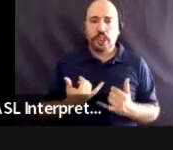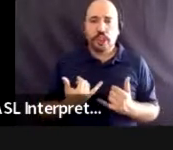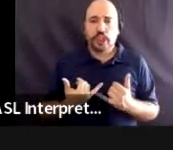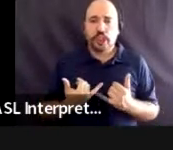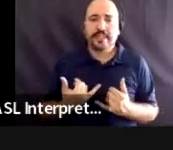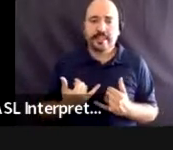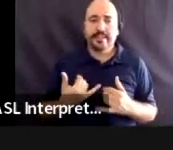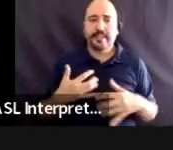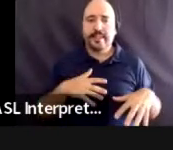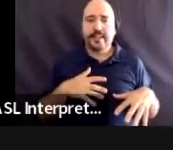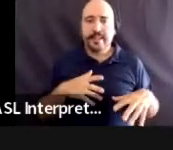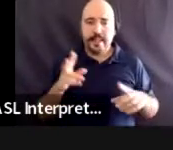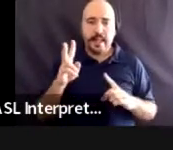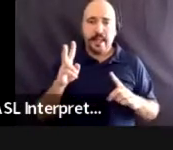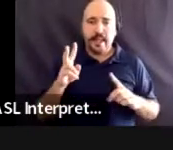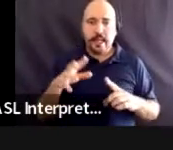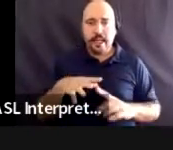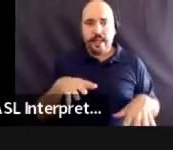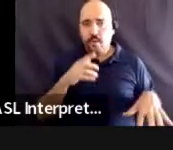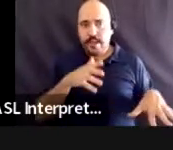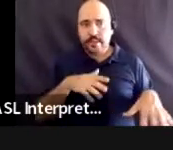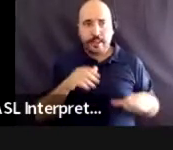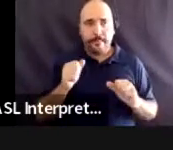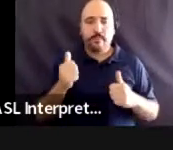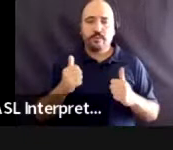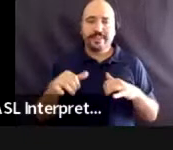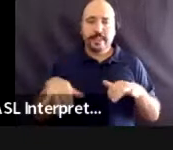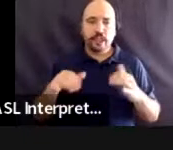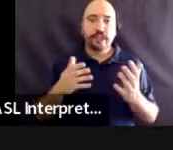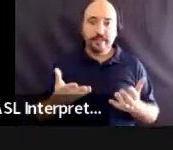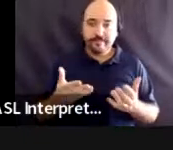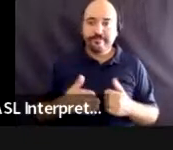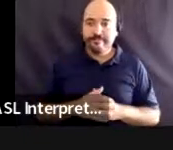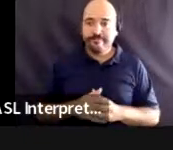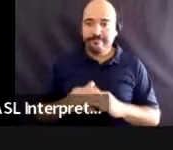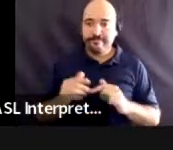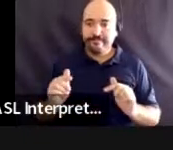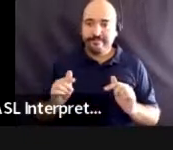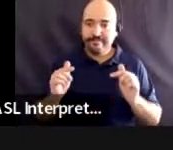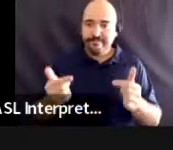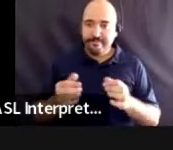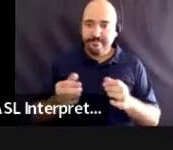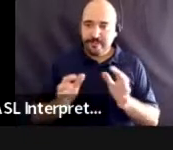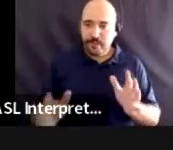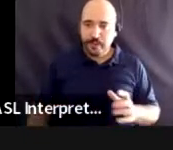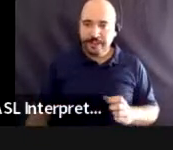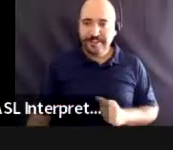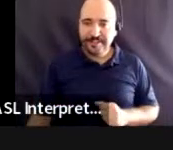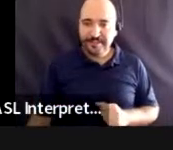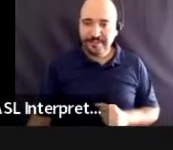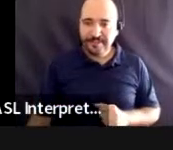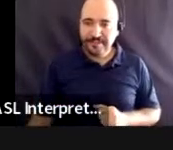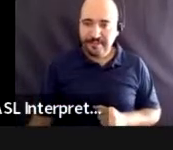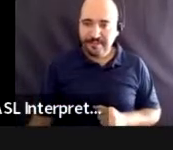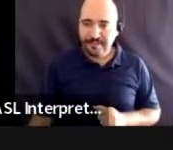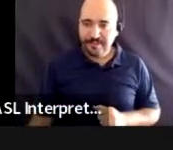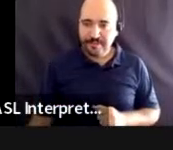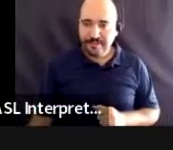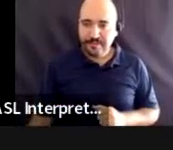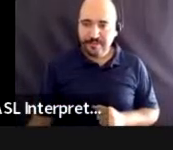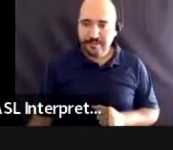being adopted by folks around the world. Next slide. In continuing with